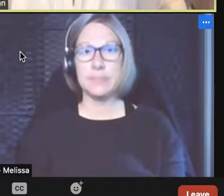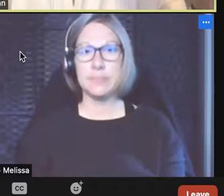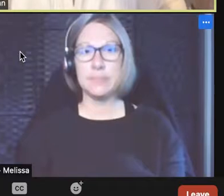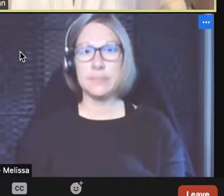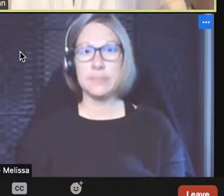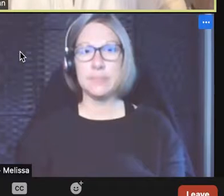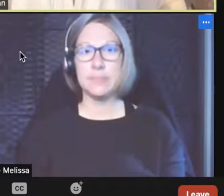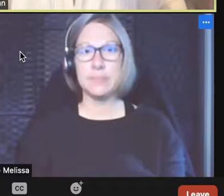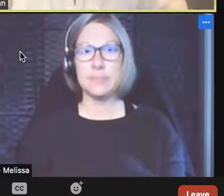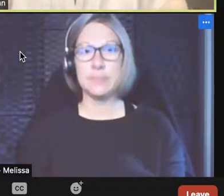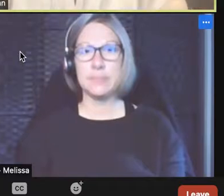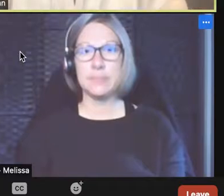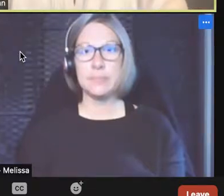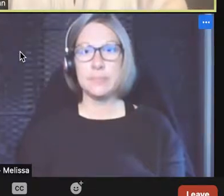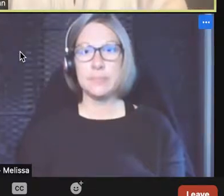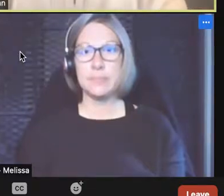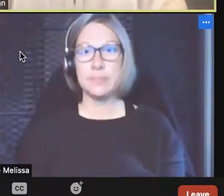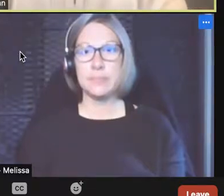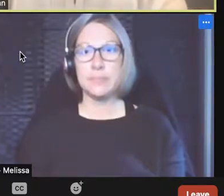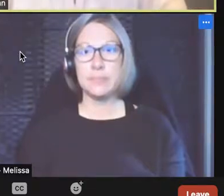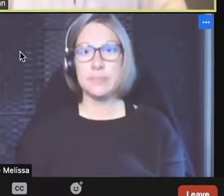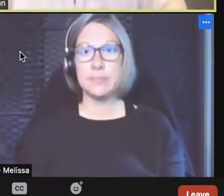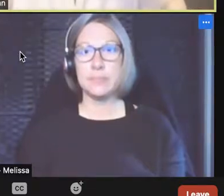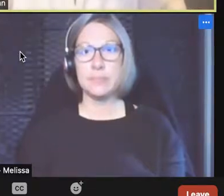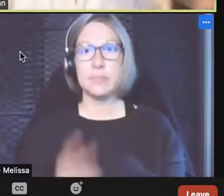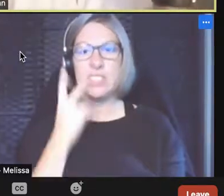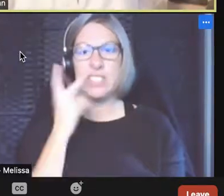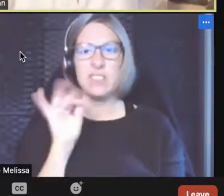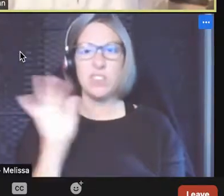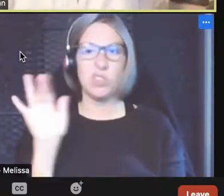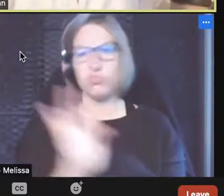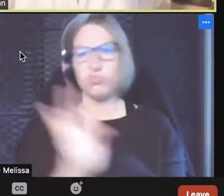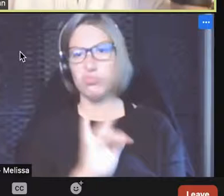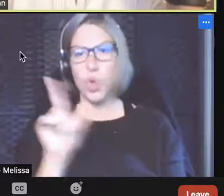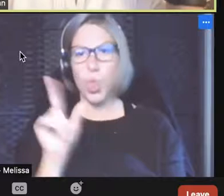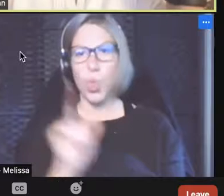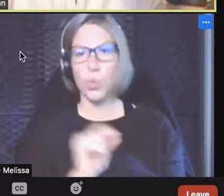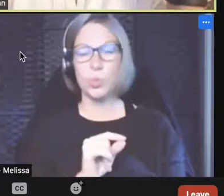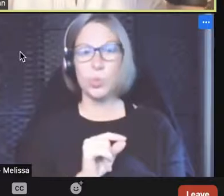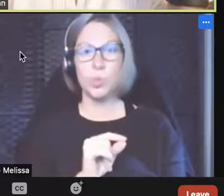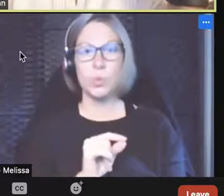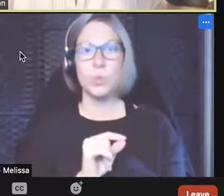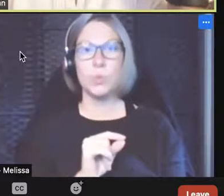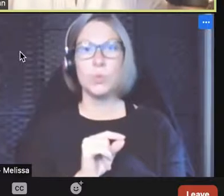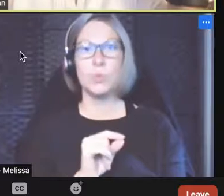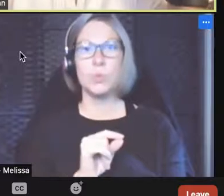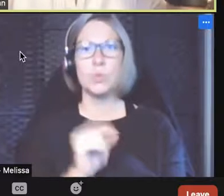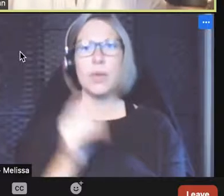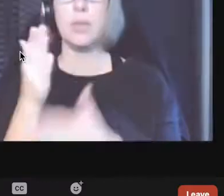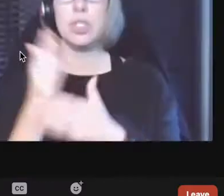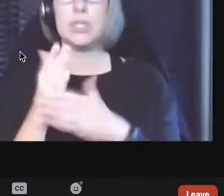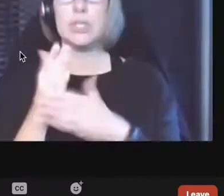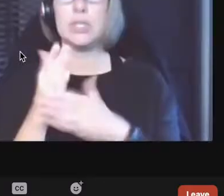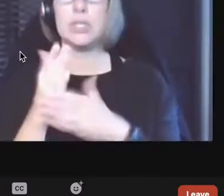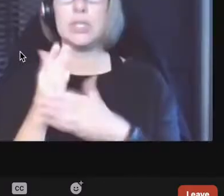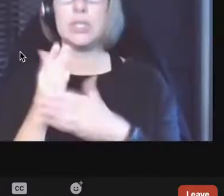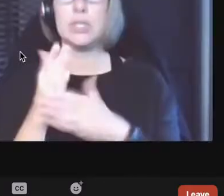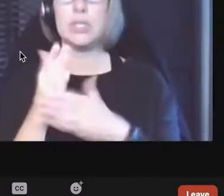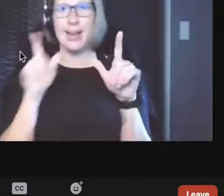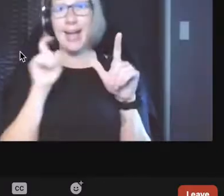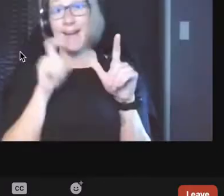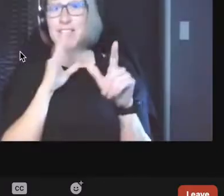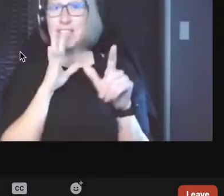And so, well, let me just see if I can exit here. Here we go. So I'm going to now stop sharing this. Notice how I have to say out